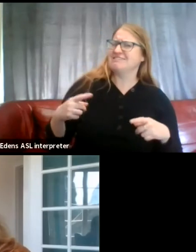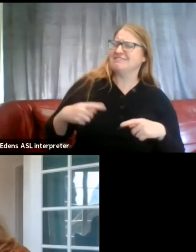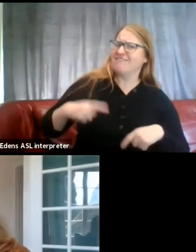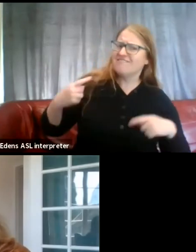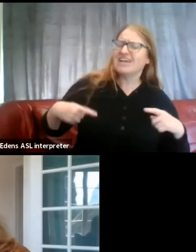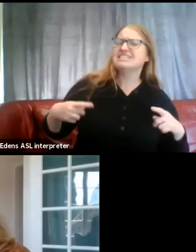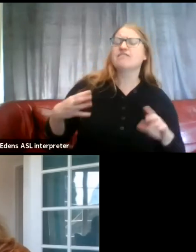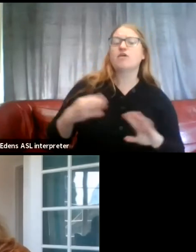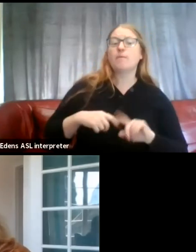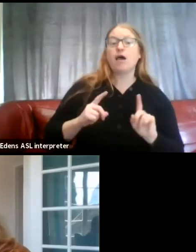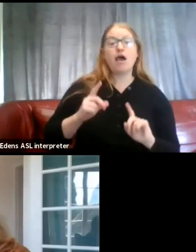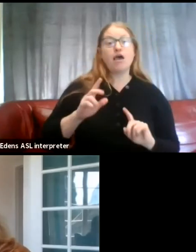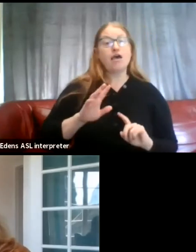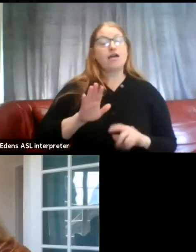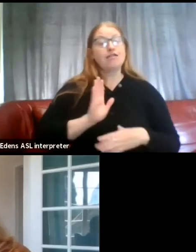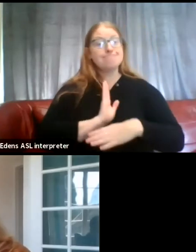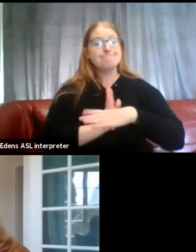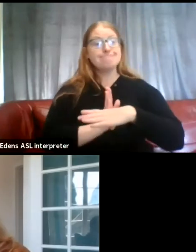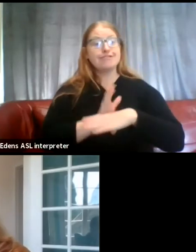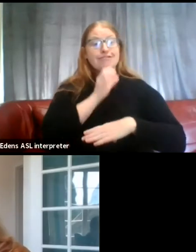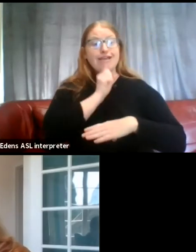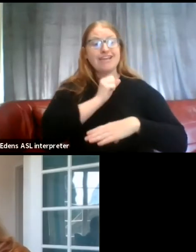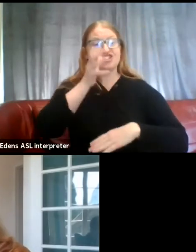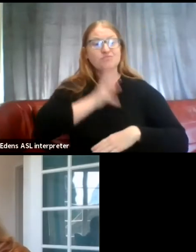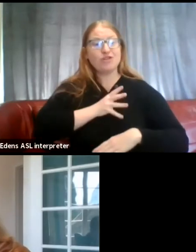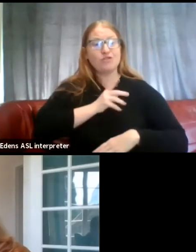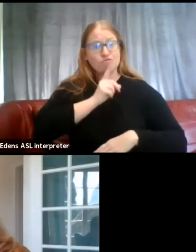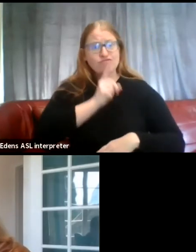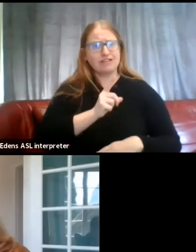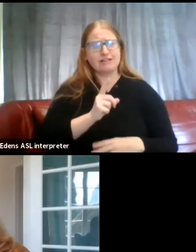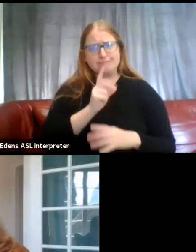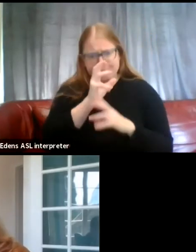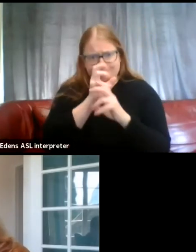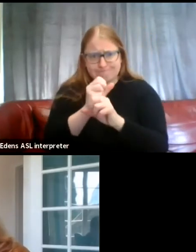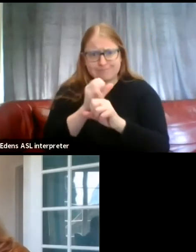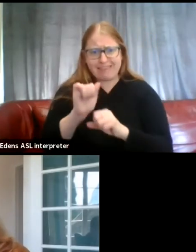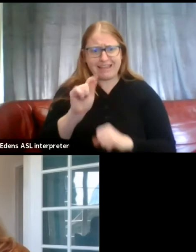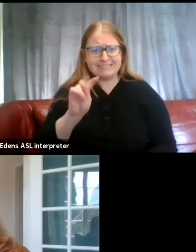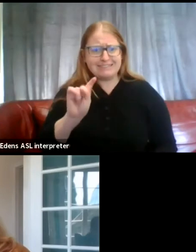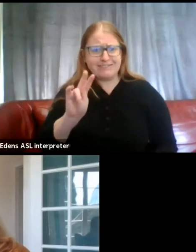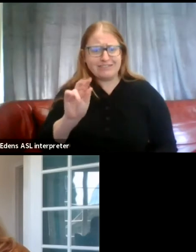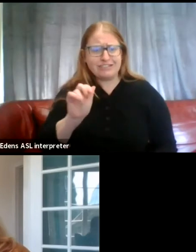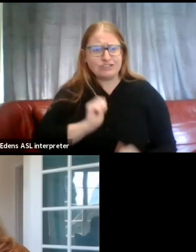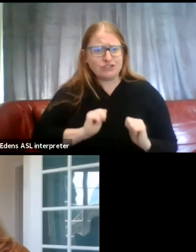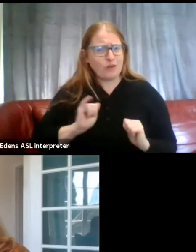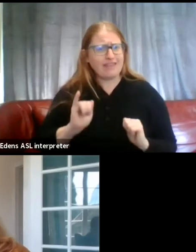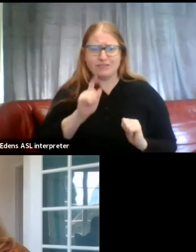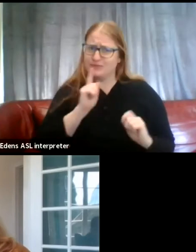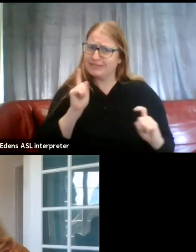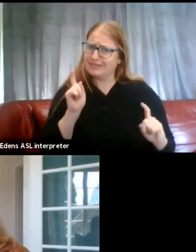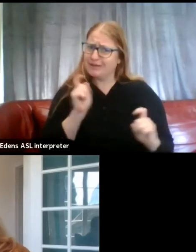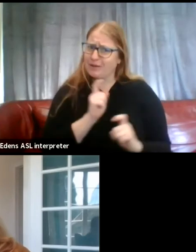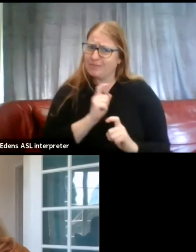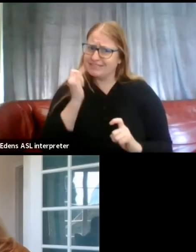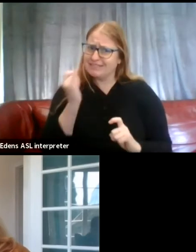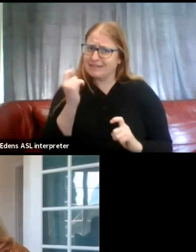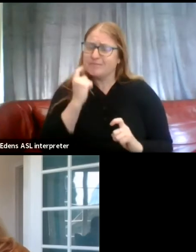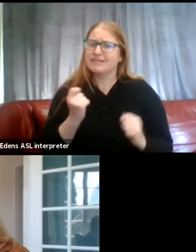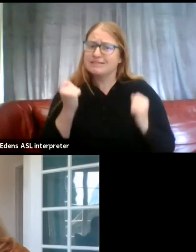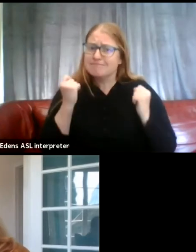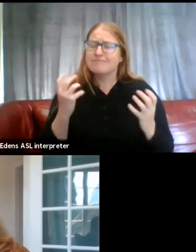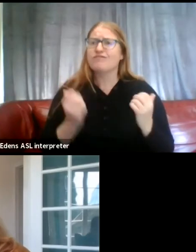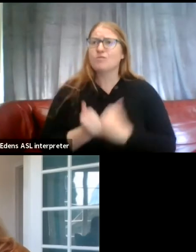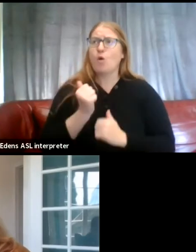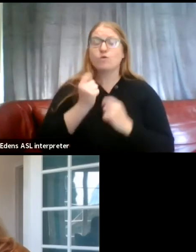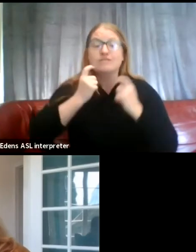men were actually into that show when it came out. And I think that that's a whole complicated thing because a lot of the most celebratory pieces